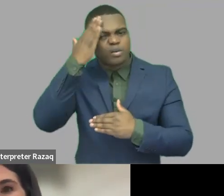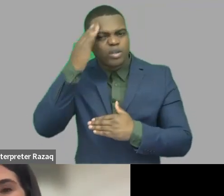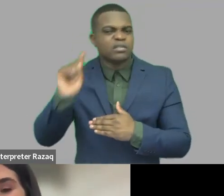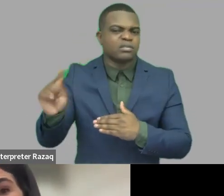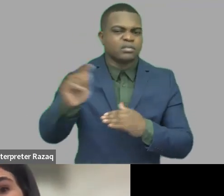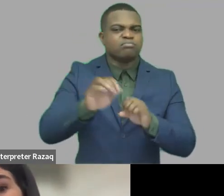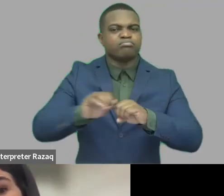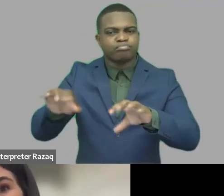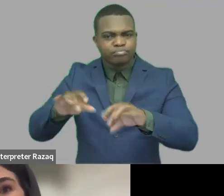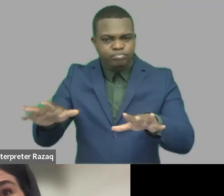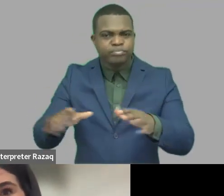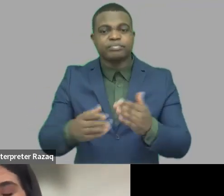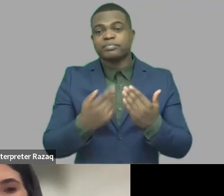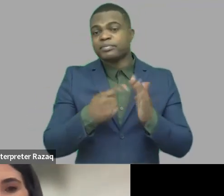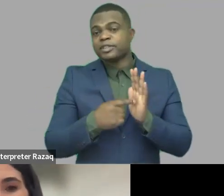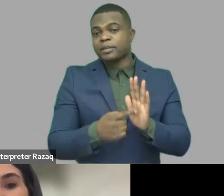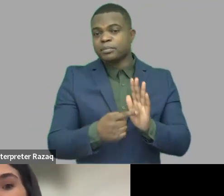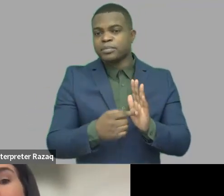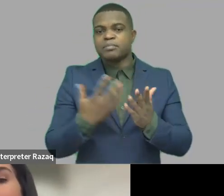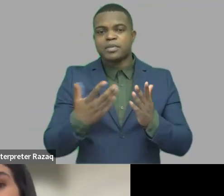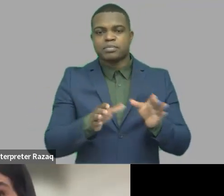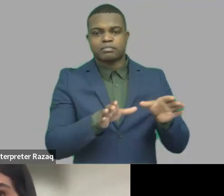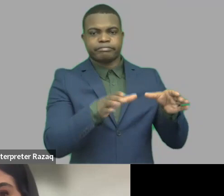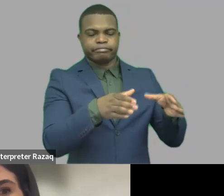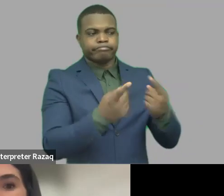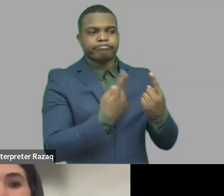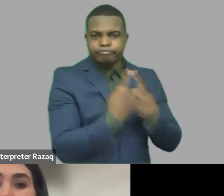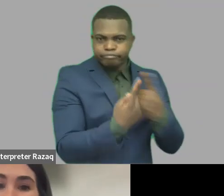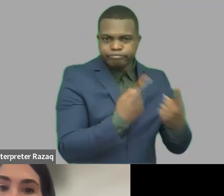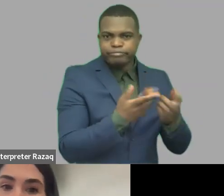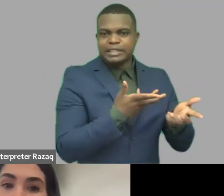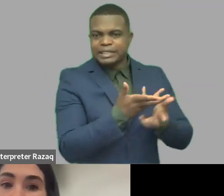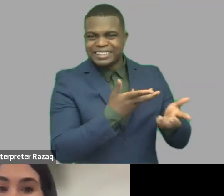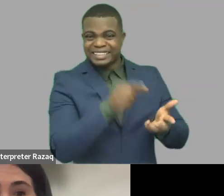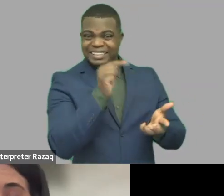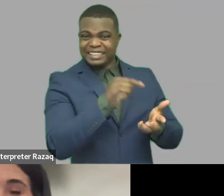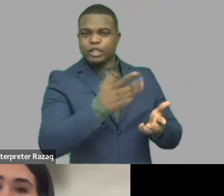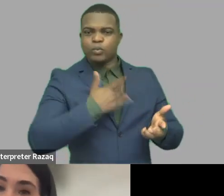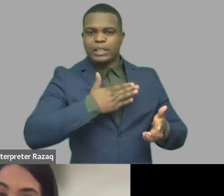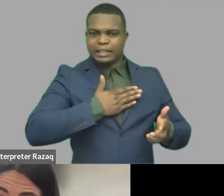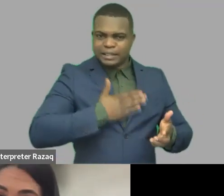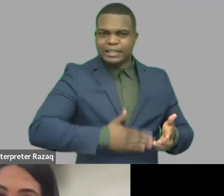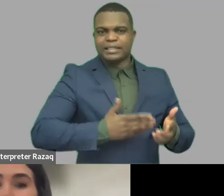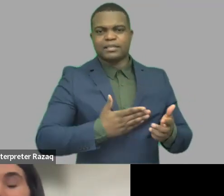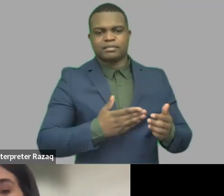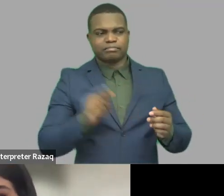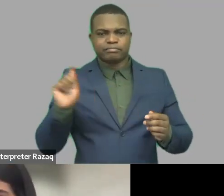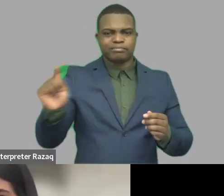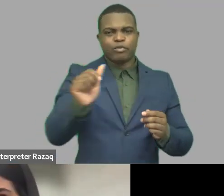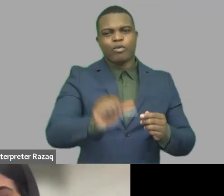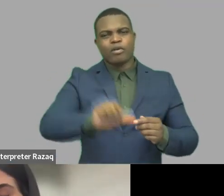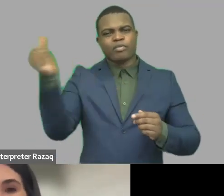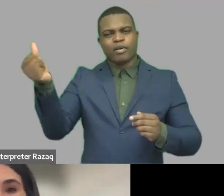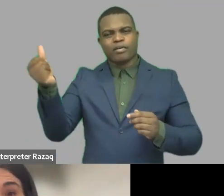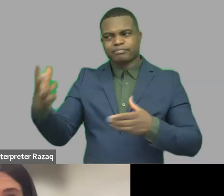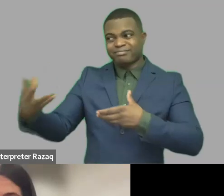example, we supported in the development of the digital violence platform together with the forensic architecture, Amnesty, and the Citizen